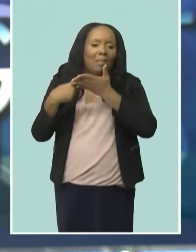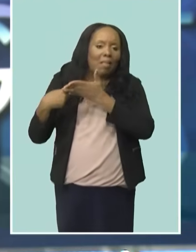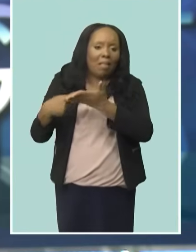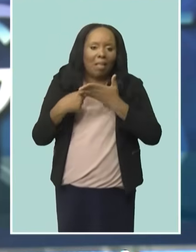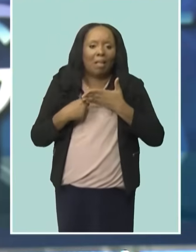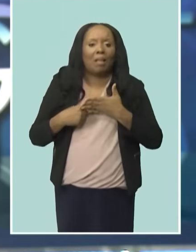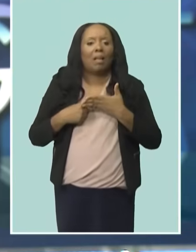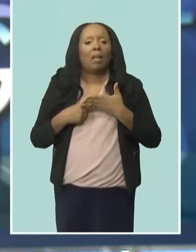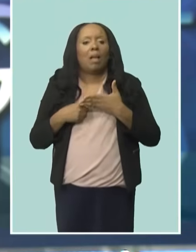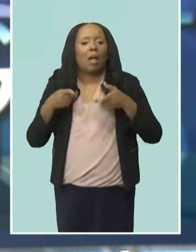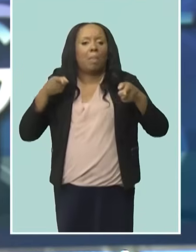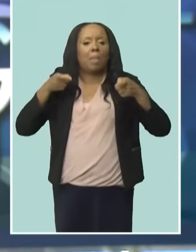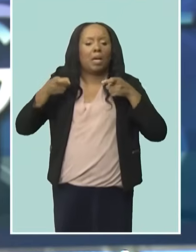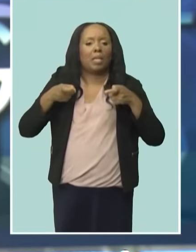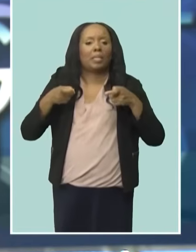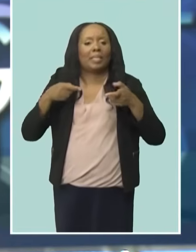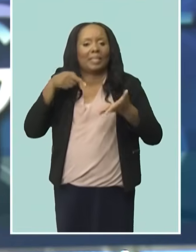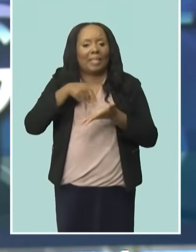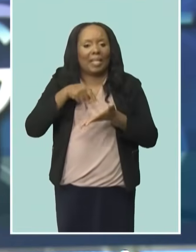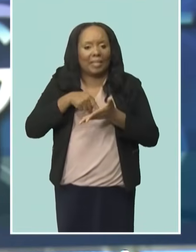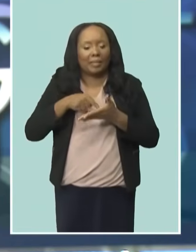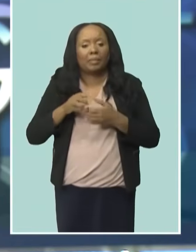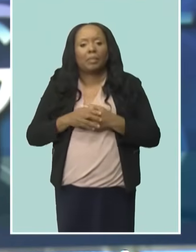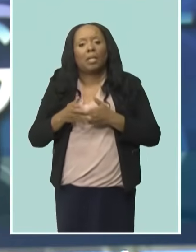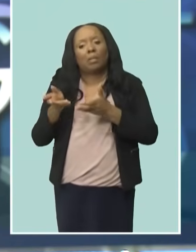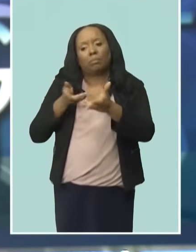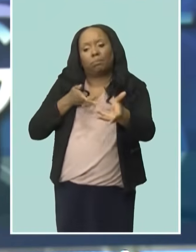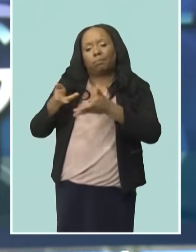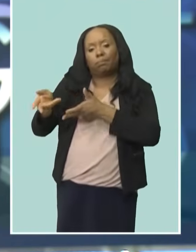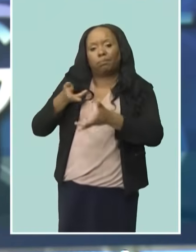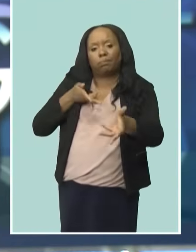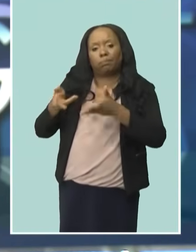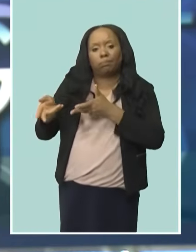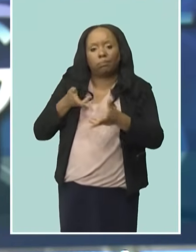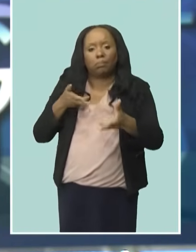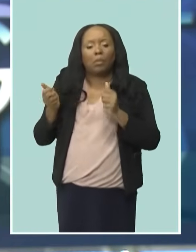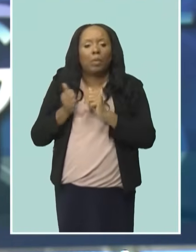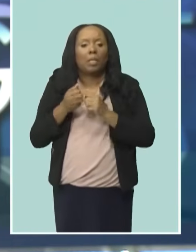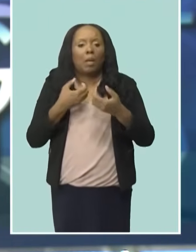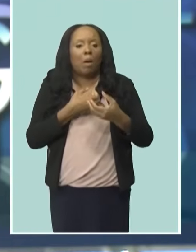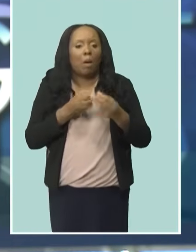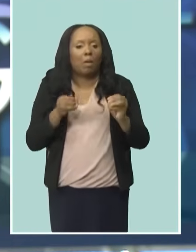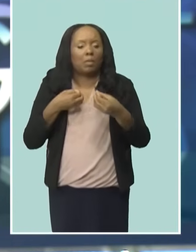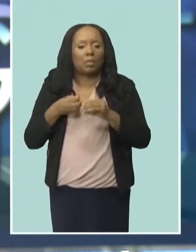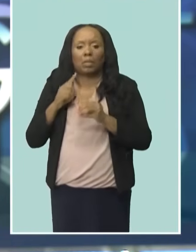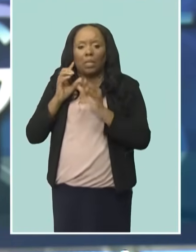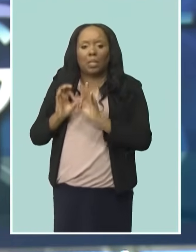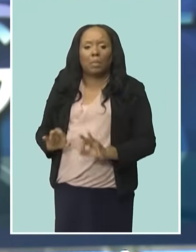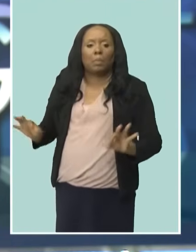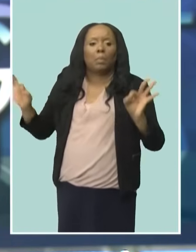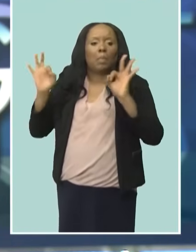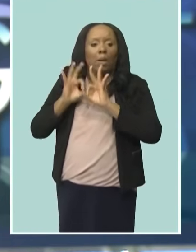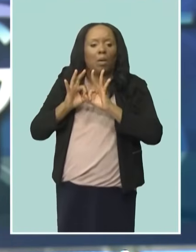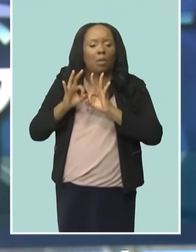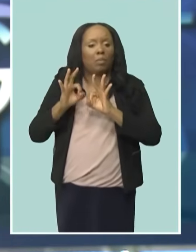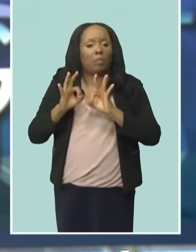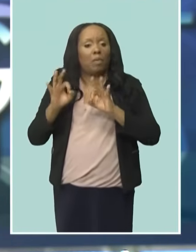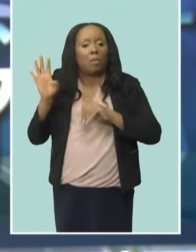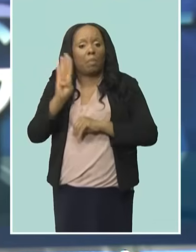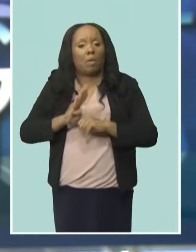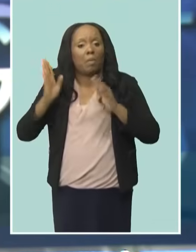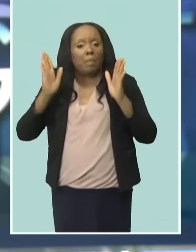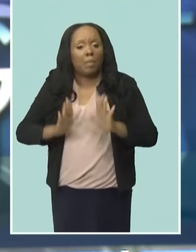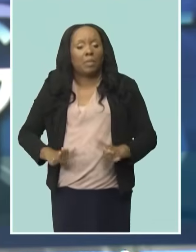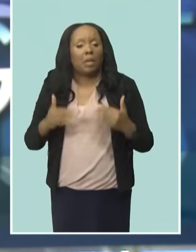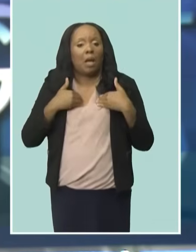management issues. Minister Strawn says collaboration between these debt management offices is important to open up opportunities for